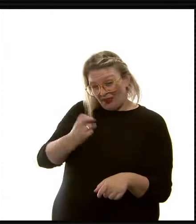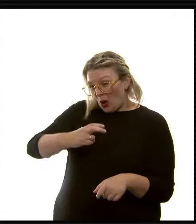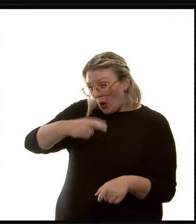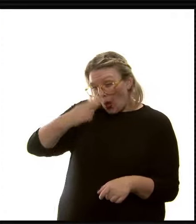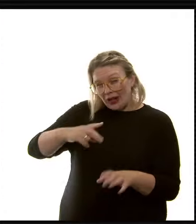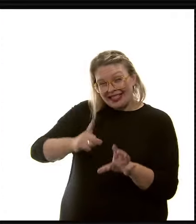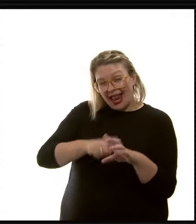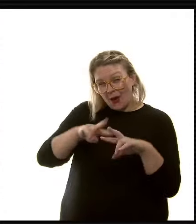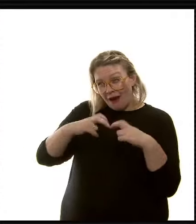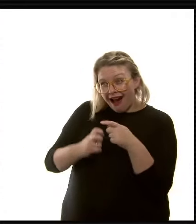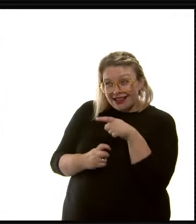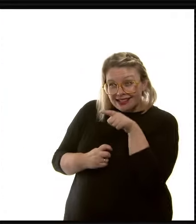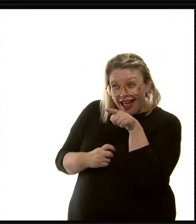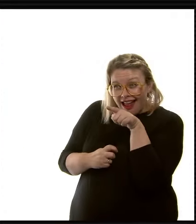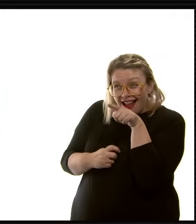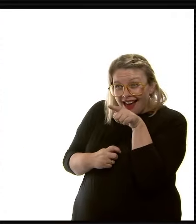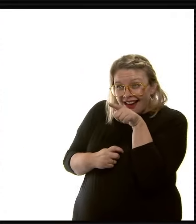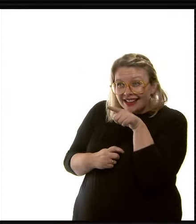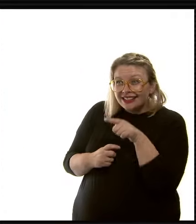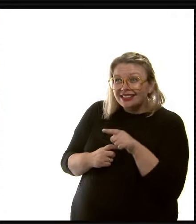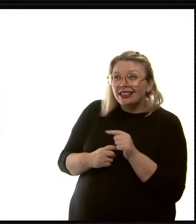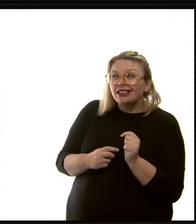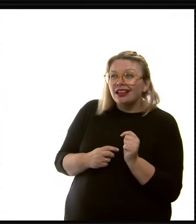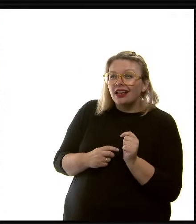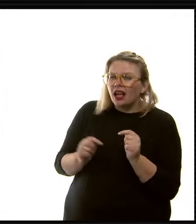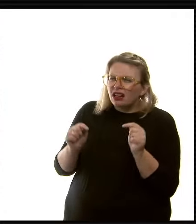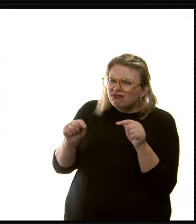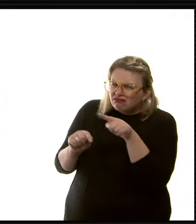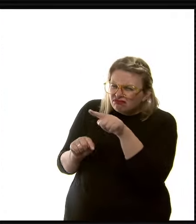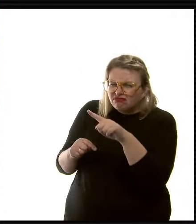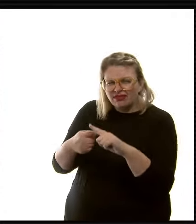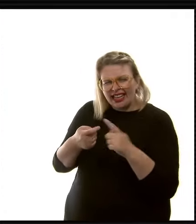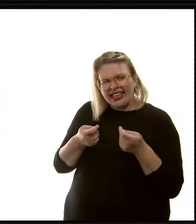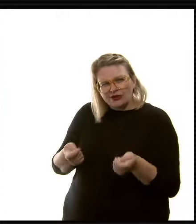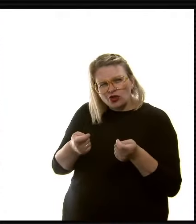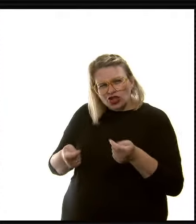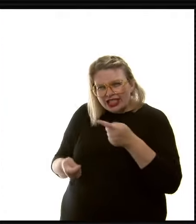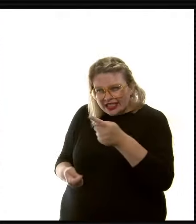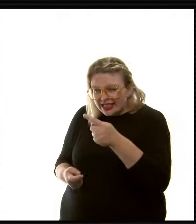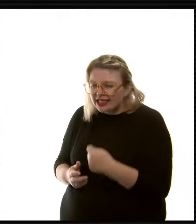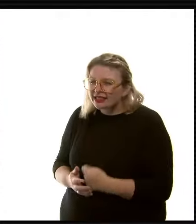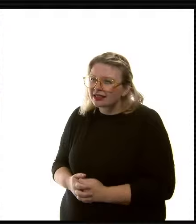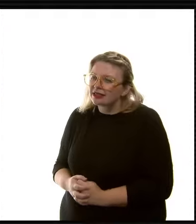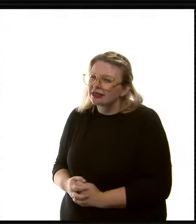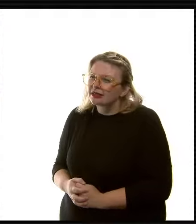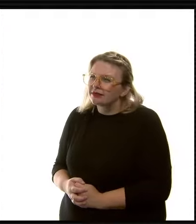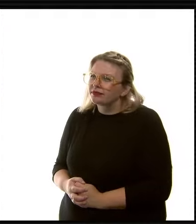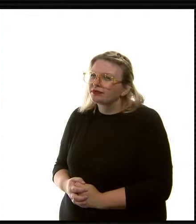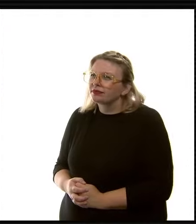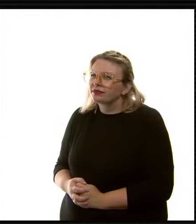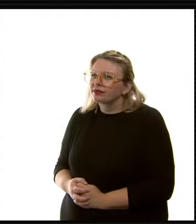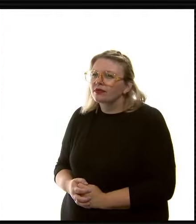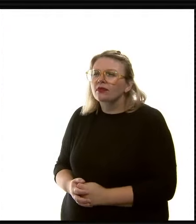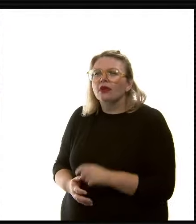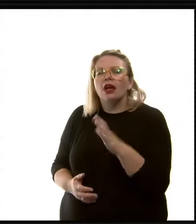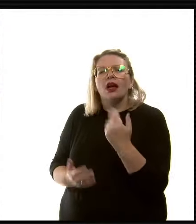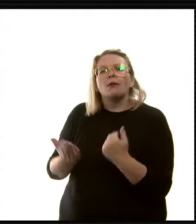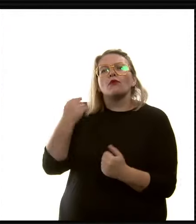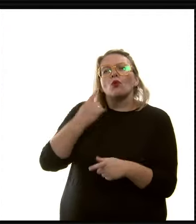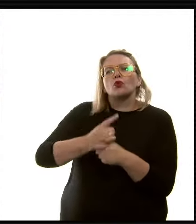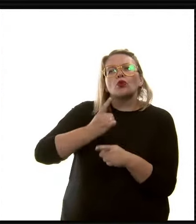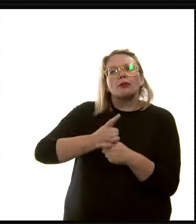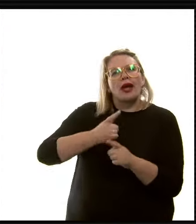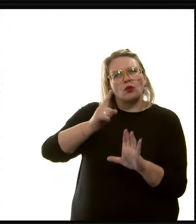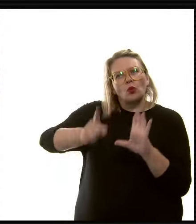Castle. And if we go further down, there is like the kitchen where food is being prepared. And I was talking before about the working